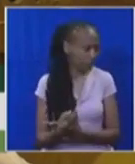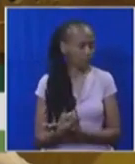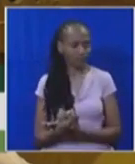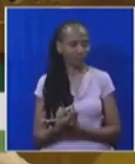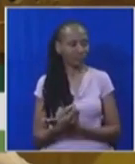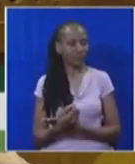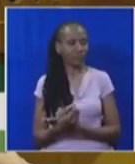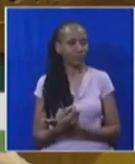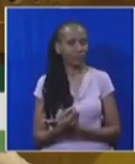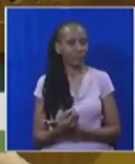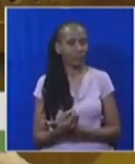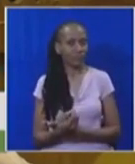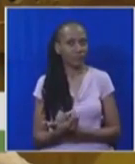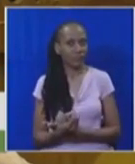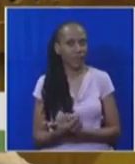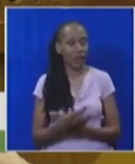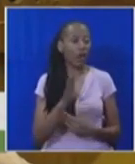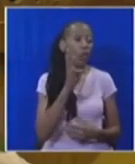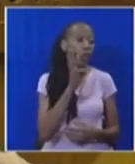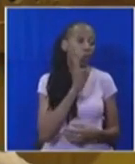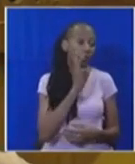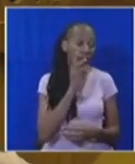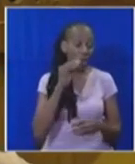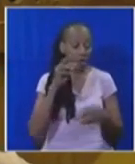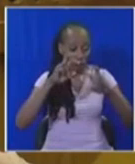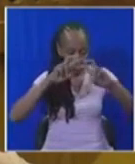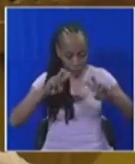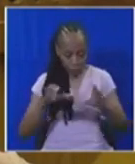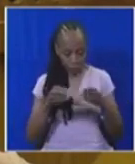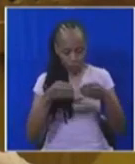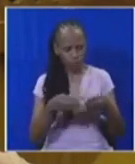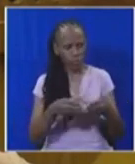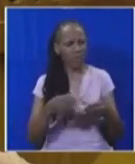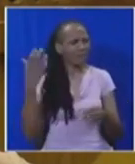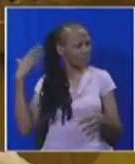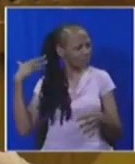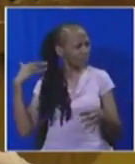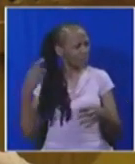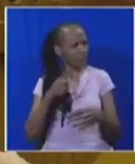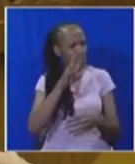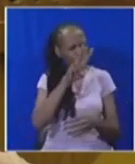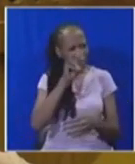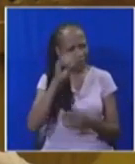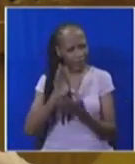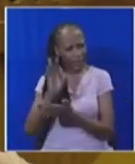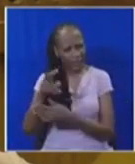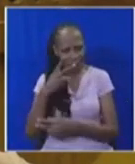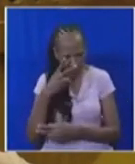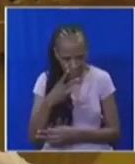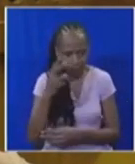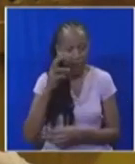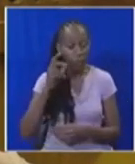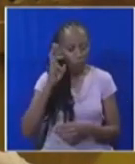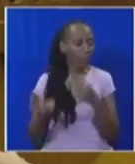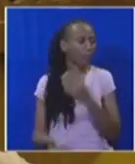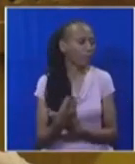of years, and entities such as the Water Research Commission have been predicting the current El Nino since at least 2013. And